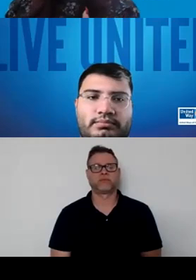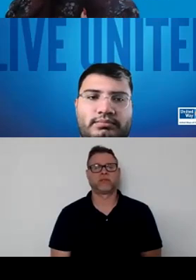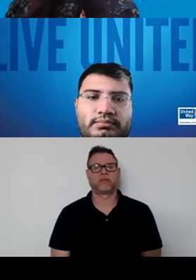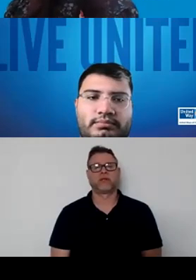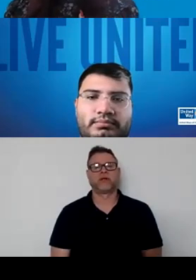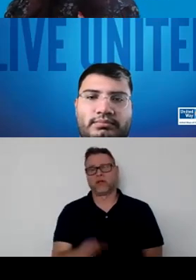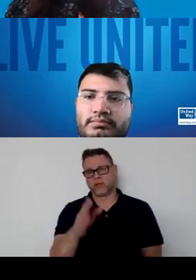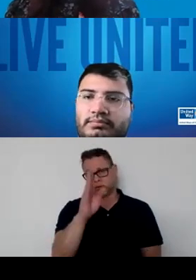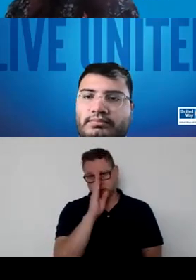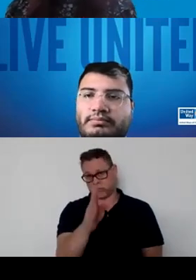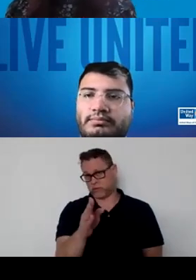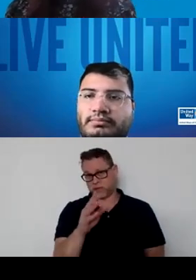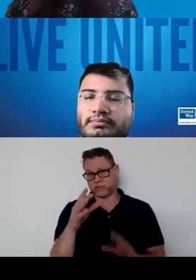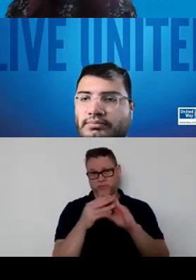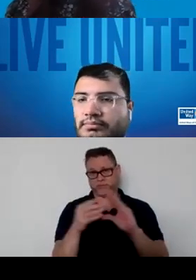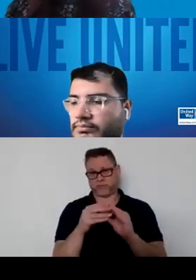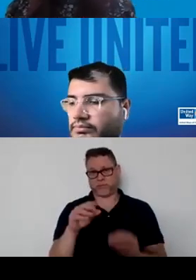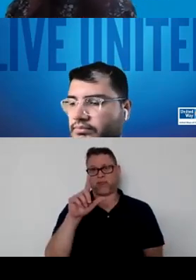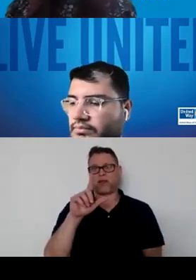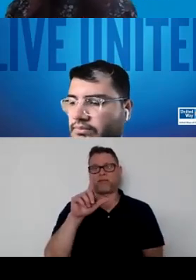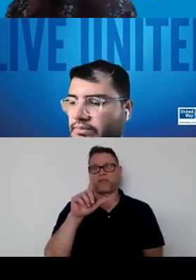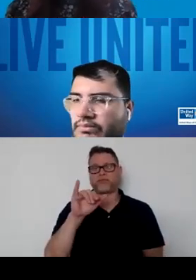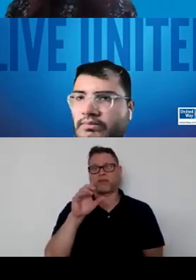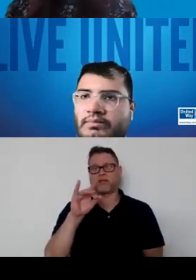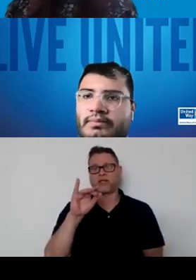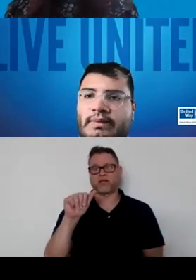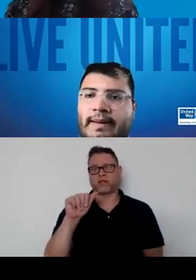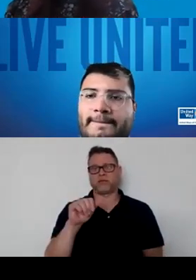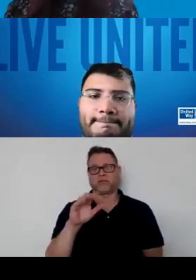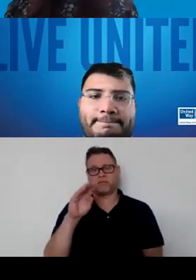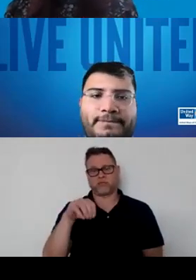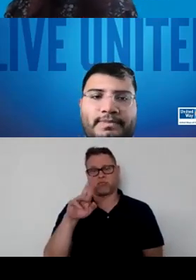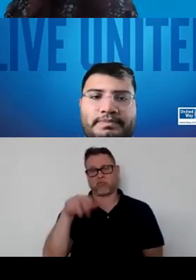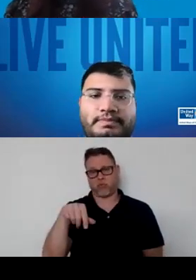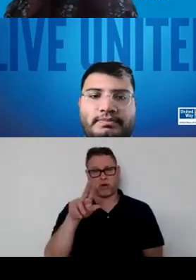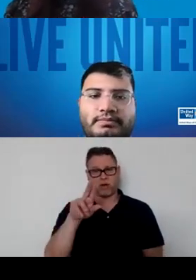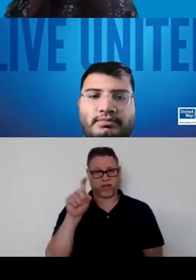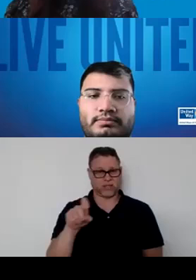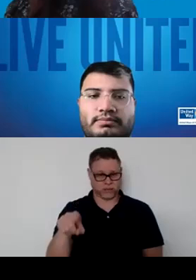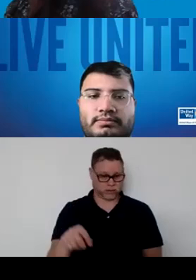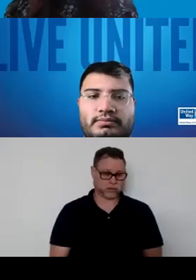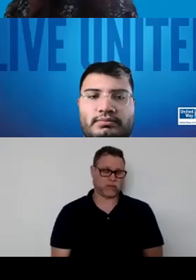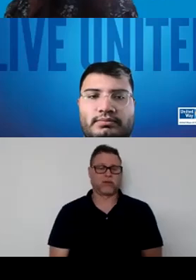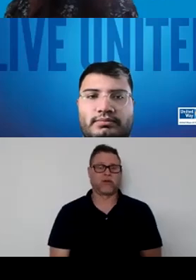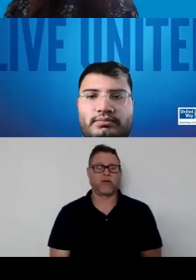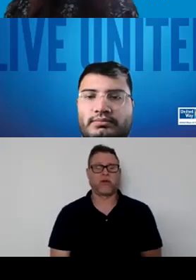message myself. My name is Lydia Marquez. I'll introduce myself in just a minute, or our events coordinator on